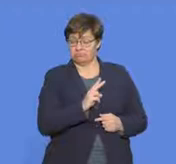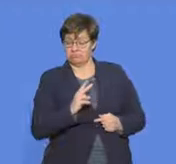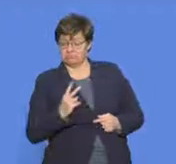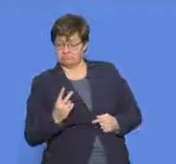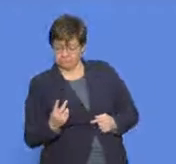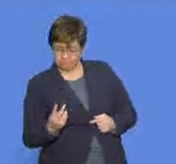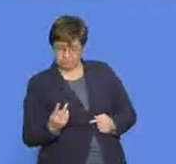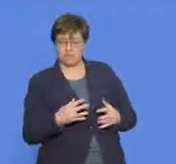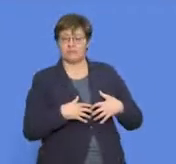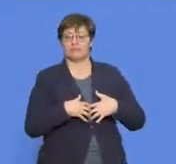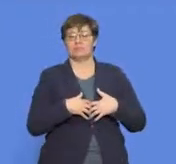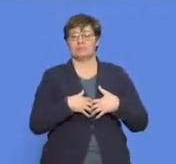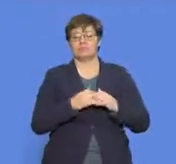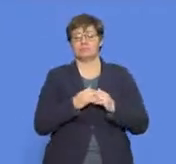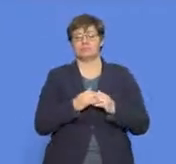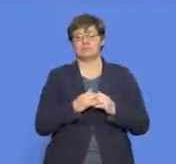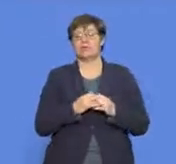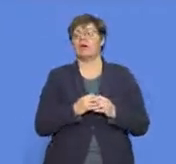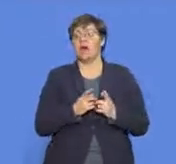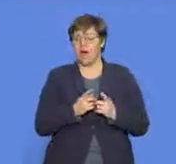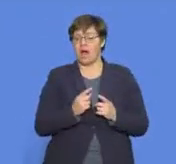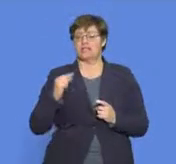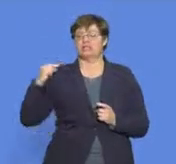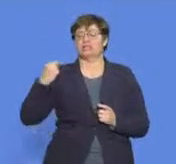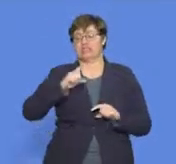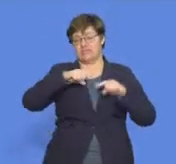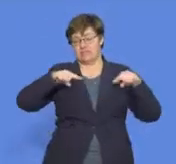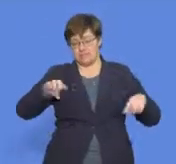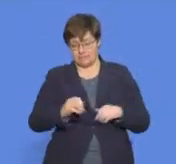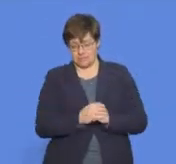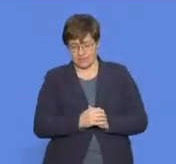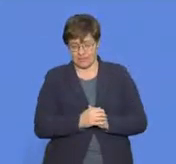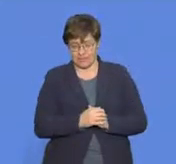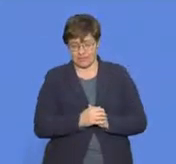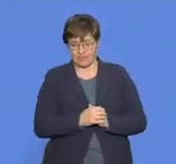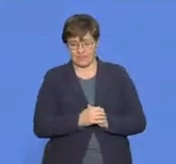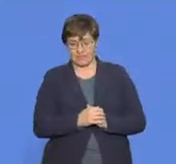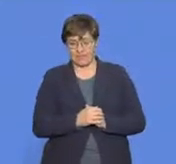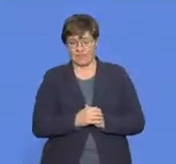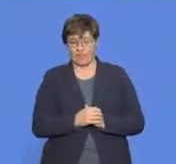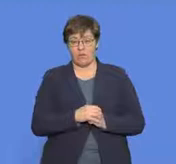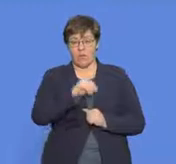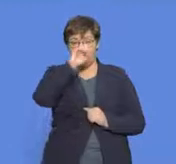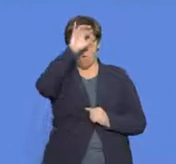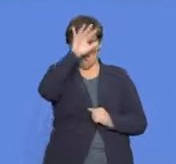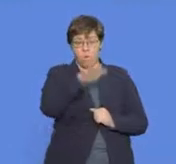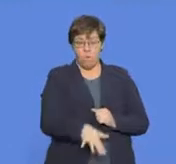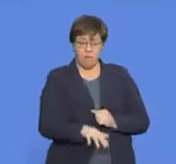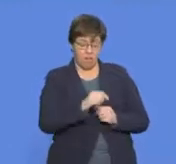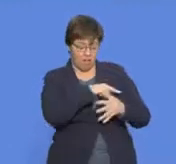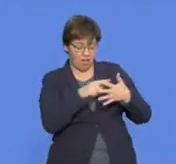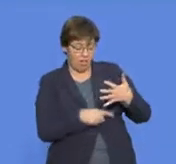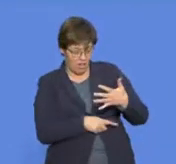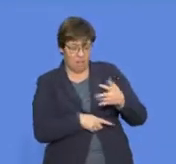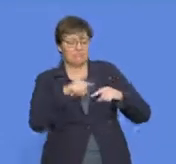then also creates a source for genetic variation. So all of those then are the sources